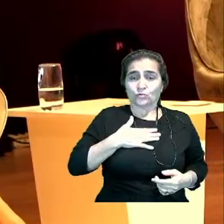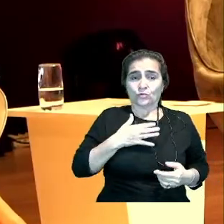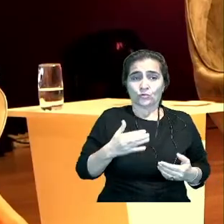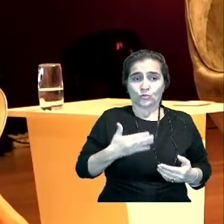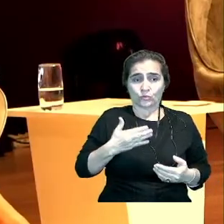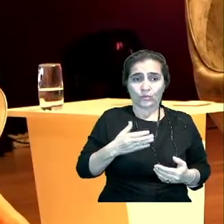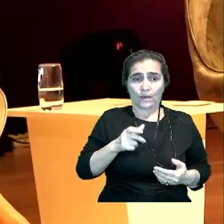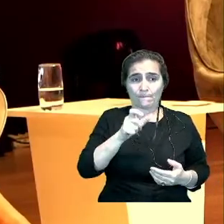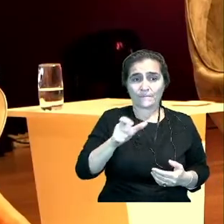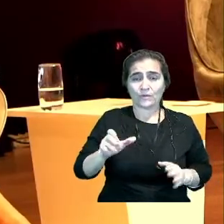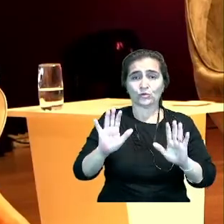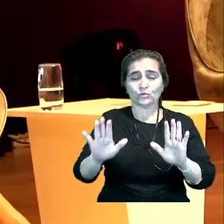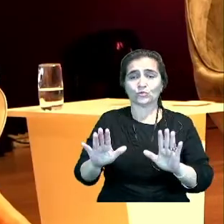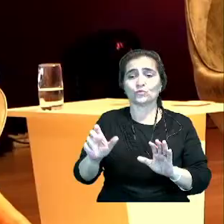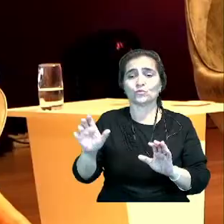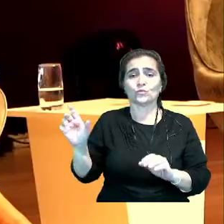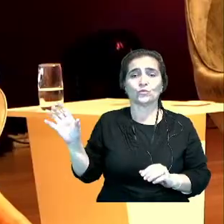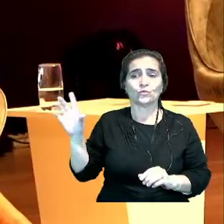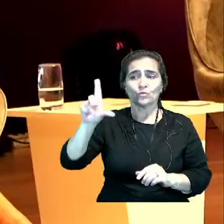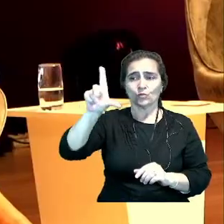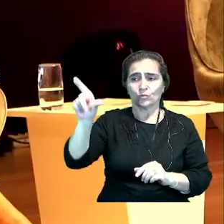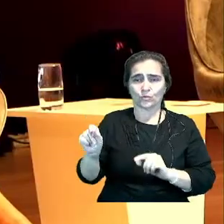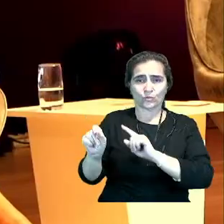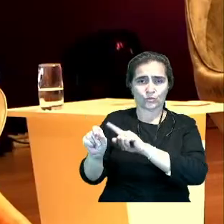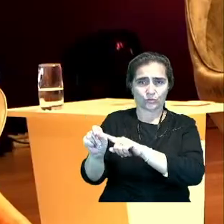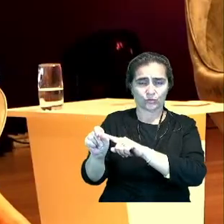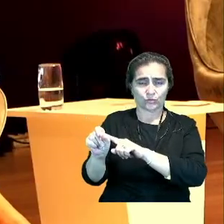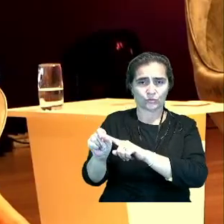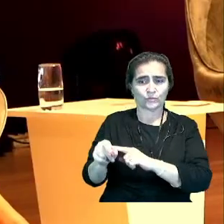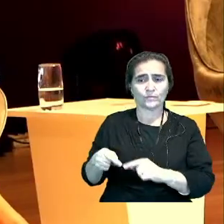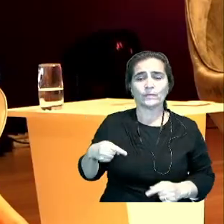self-declaring and have Afro identities,